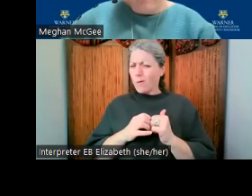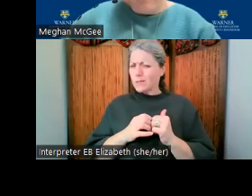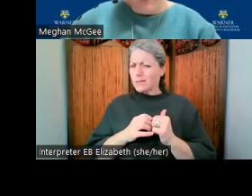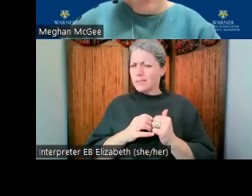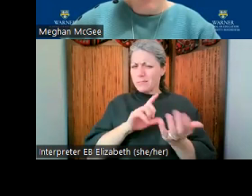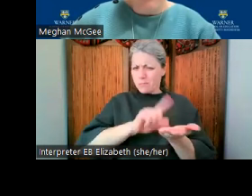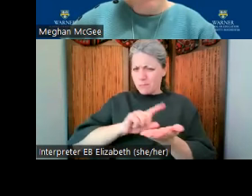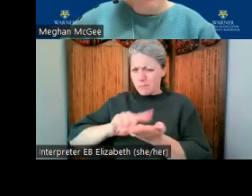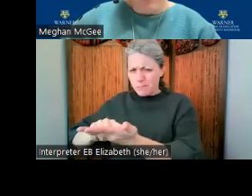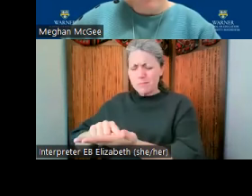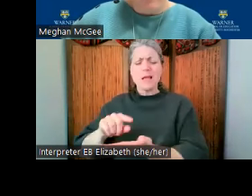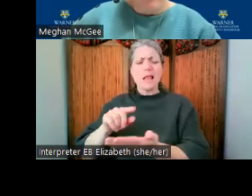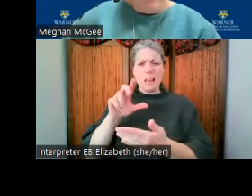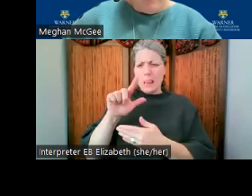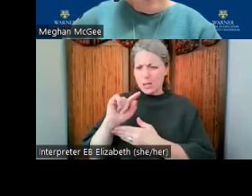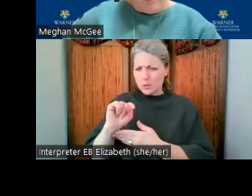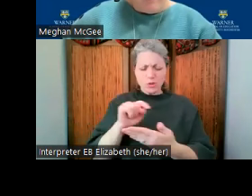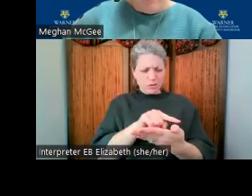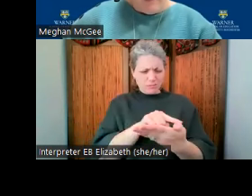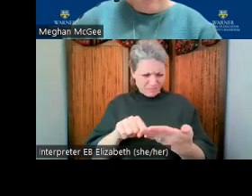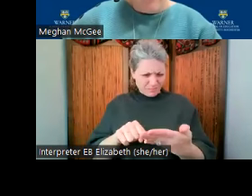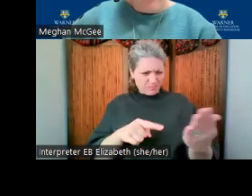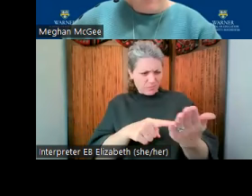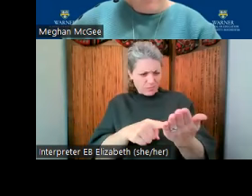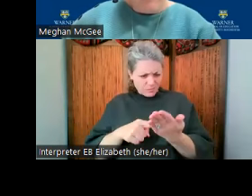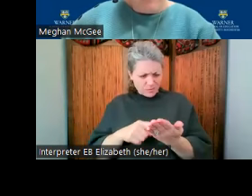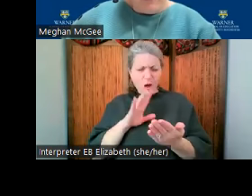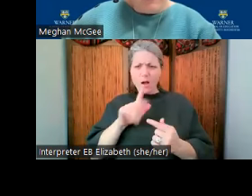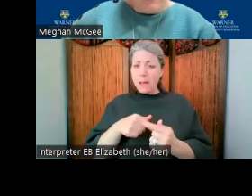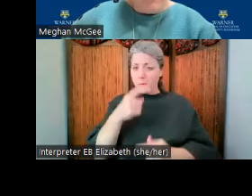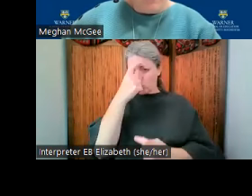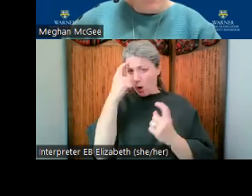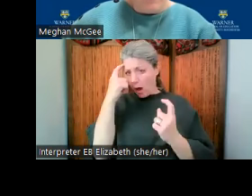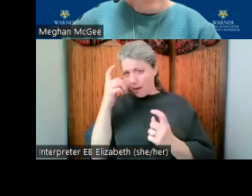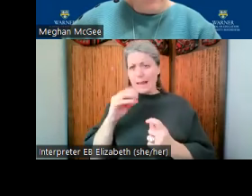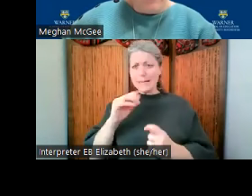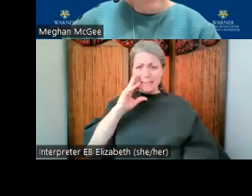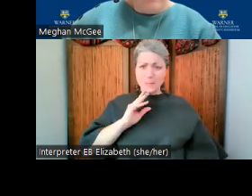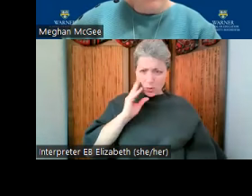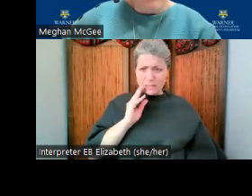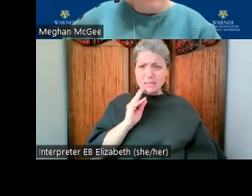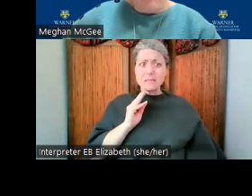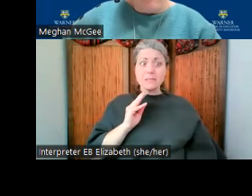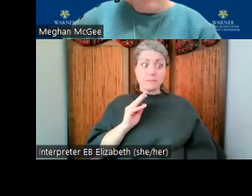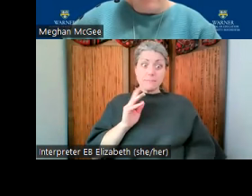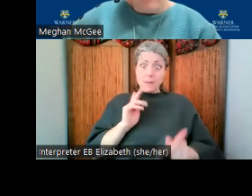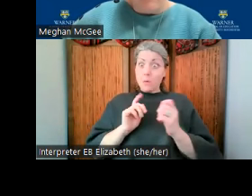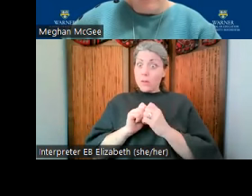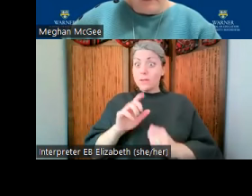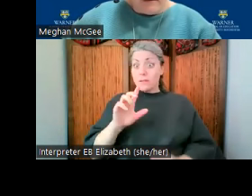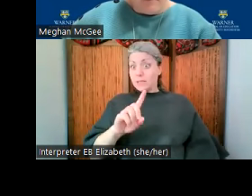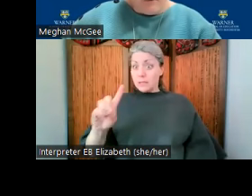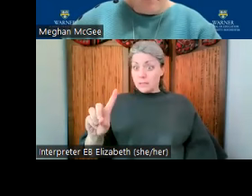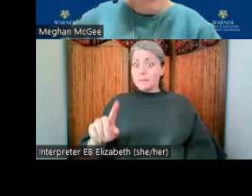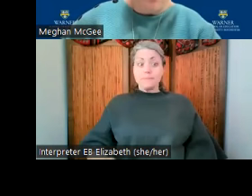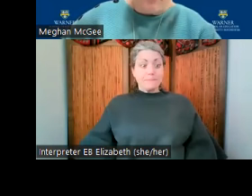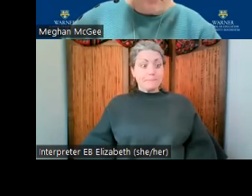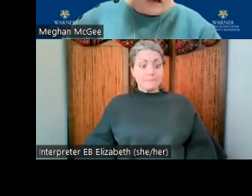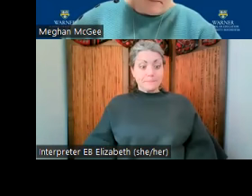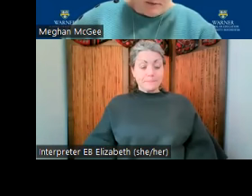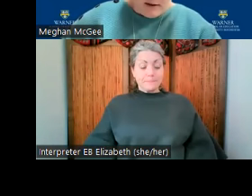discussed the occurrence of trauma and the trauma experience for individuals with developmental disabilities, a